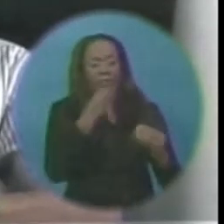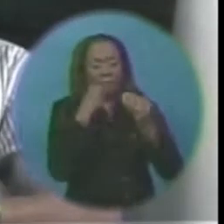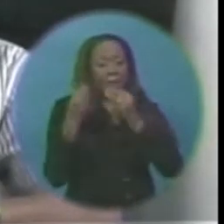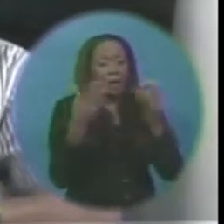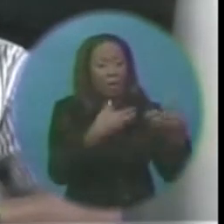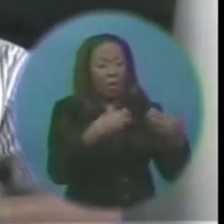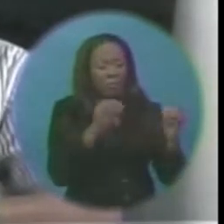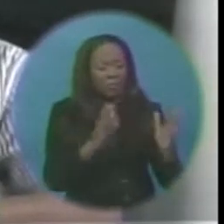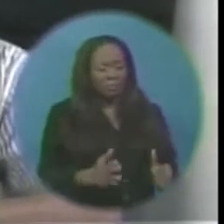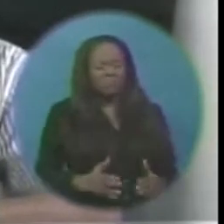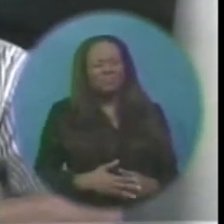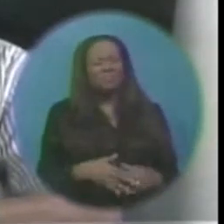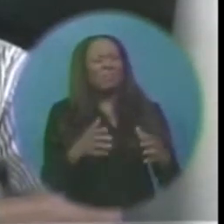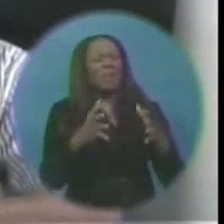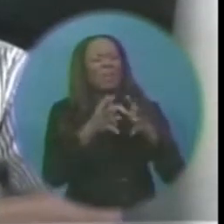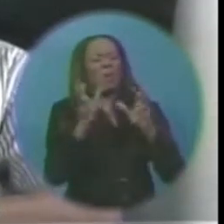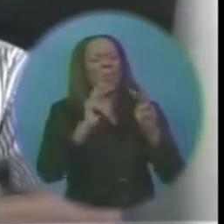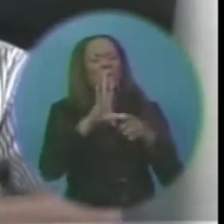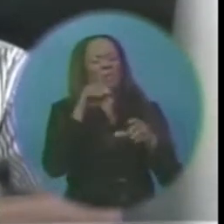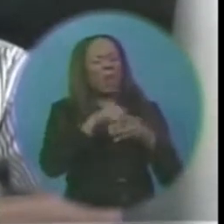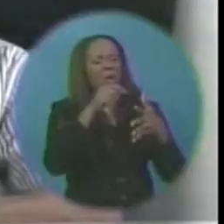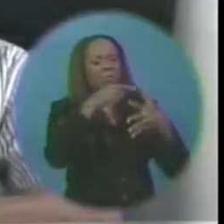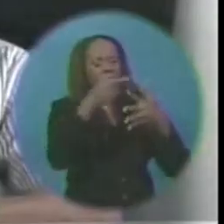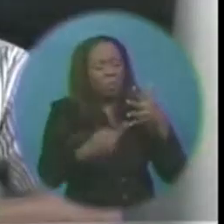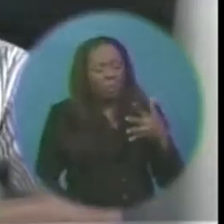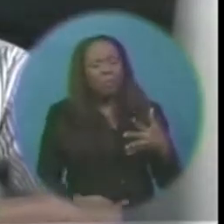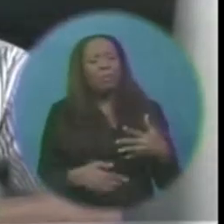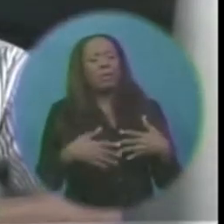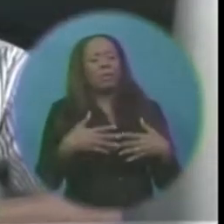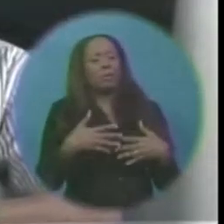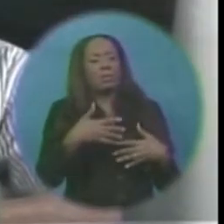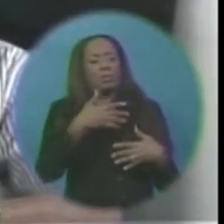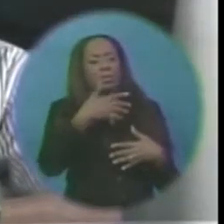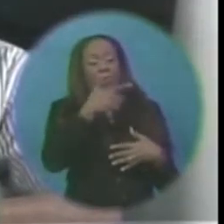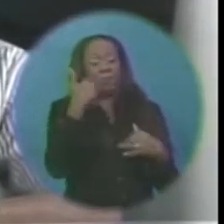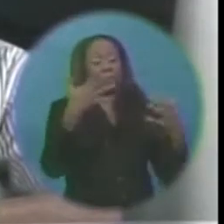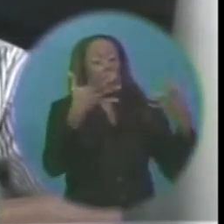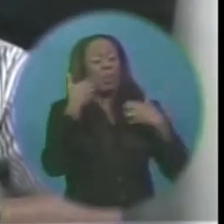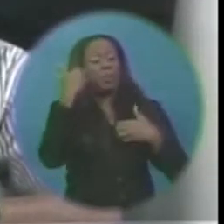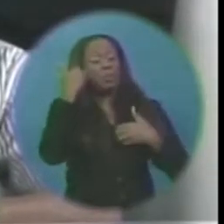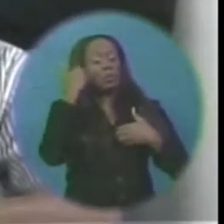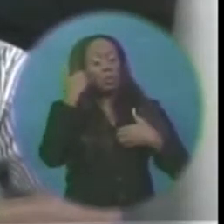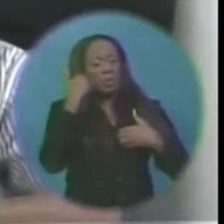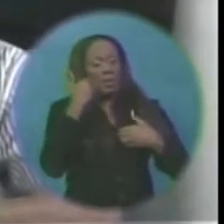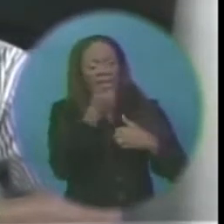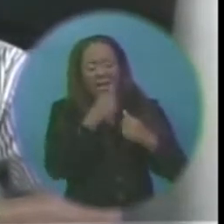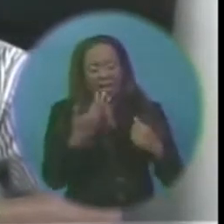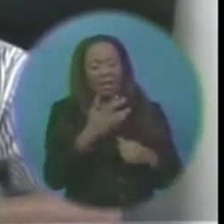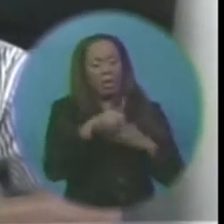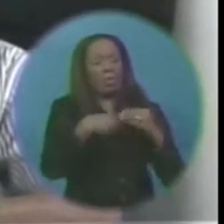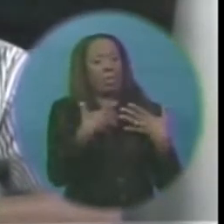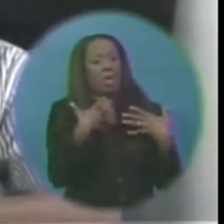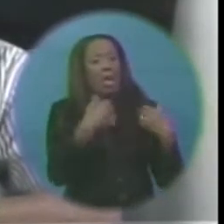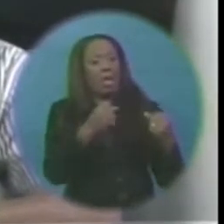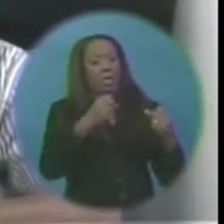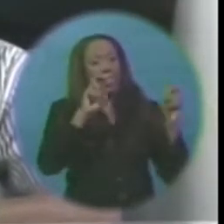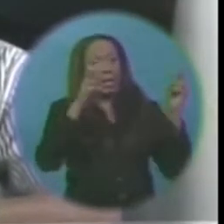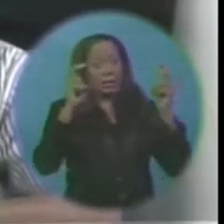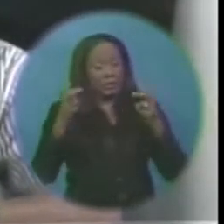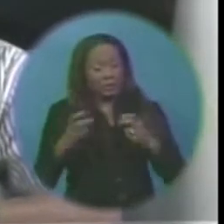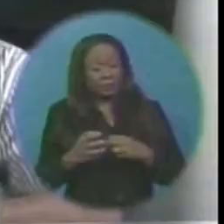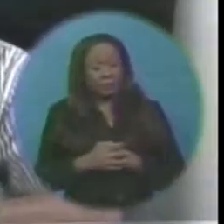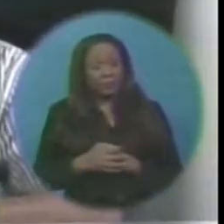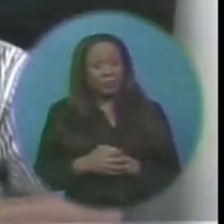is quite a lot that is going on. And finally, we have deployed extra public health officials